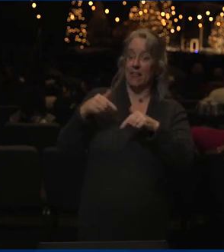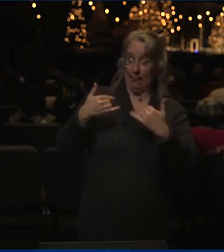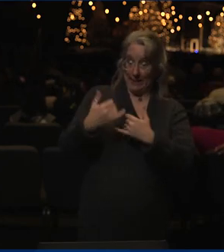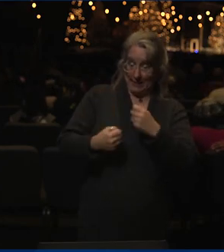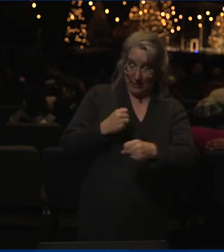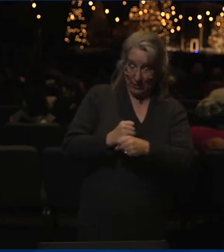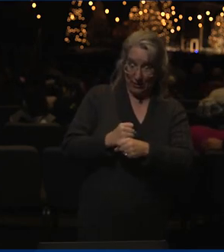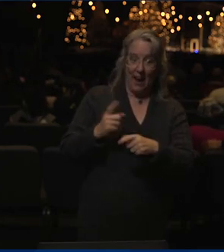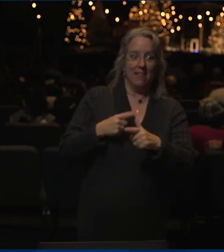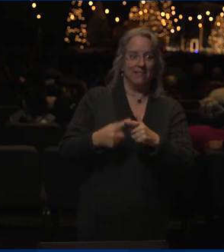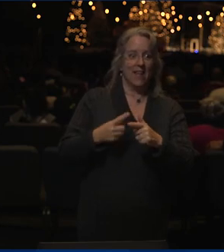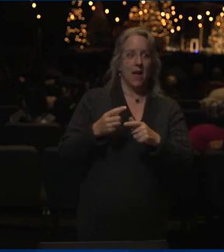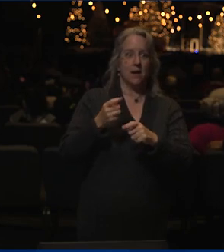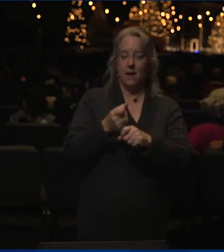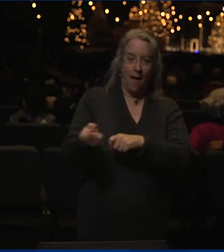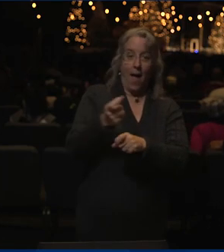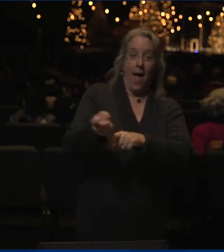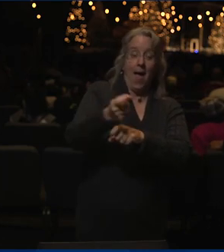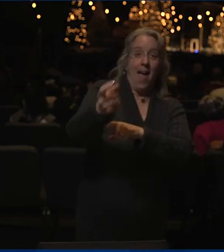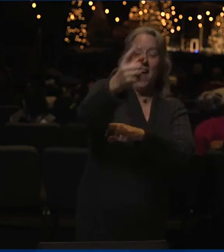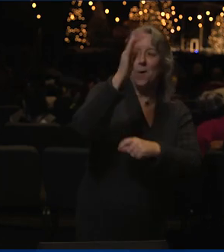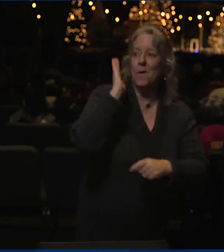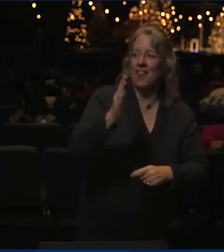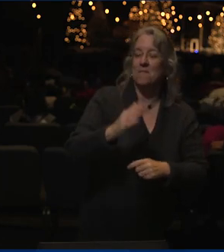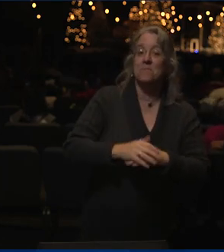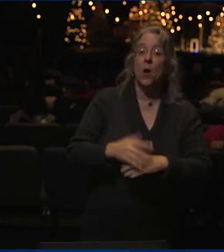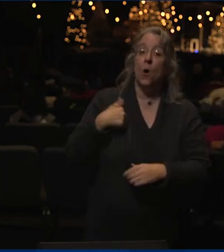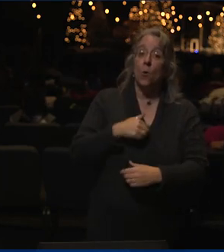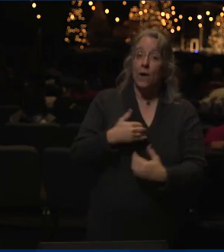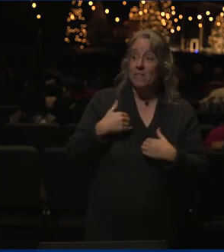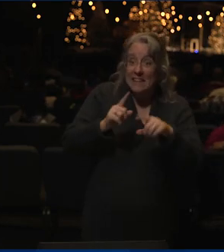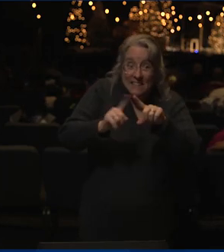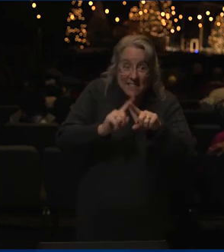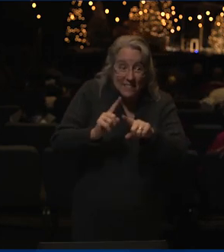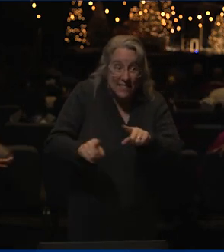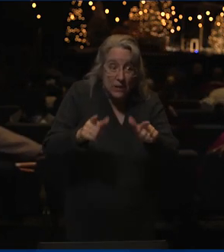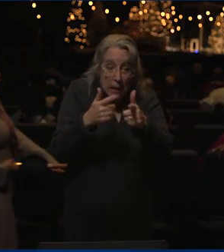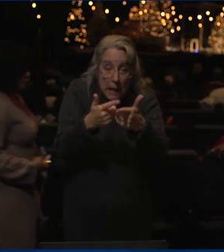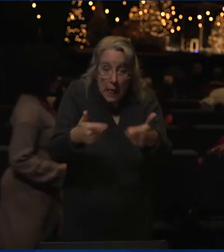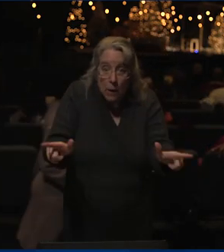different languages because we have a church that has folks from over